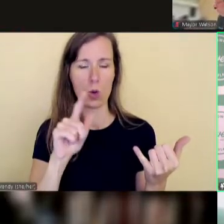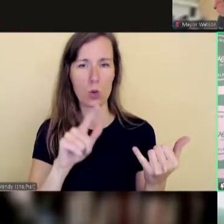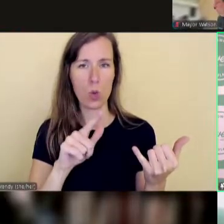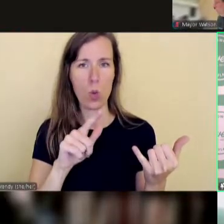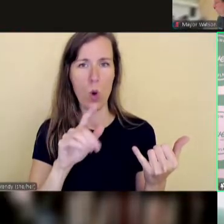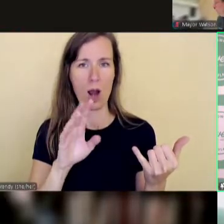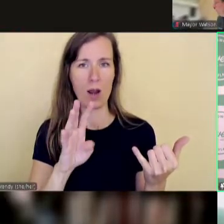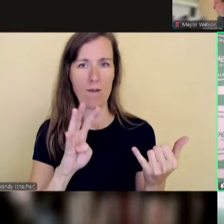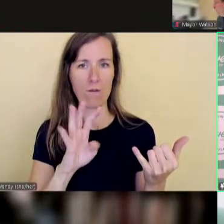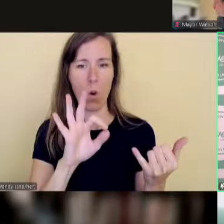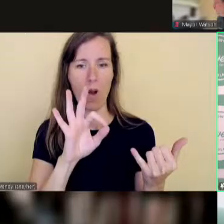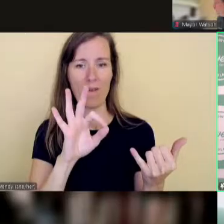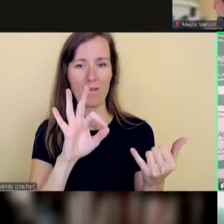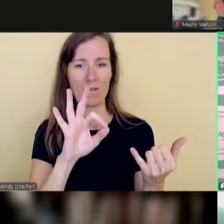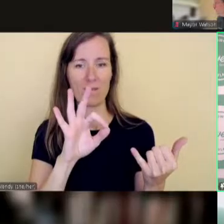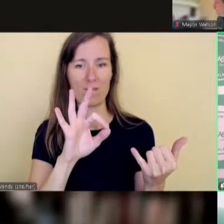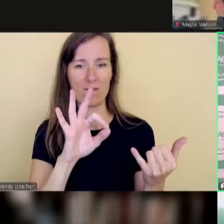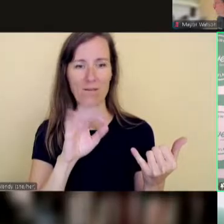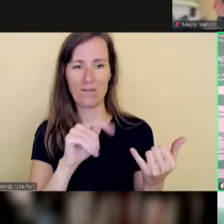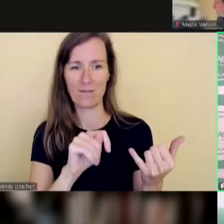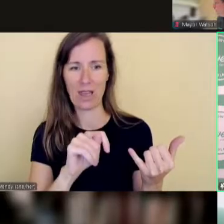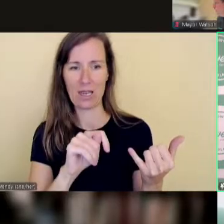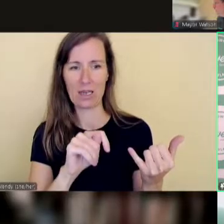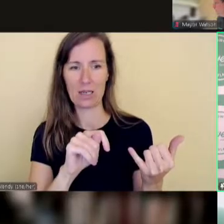feet 8 inches,